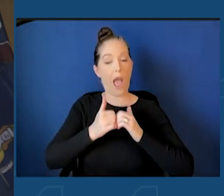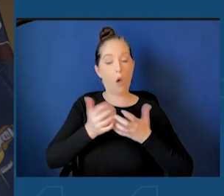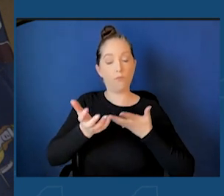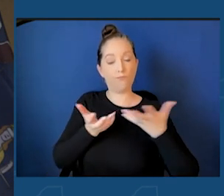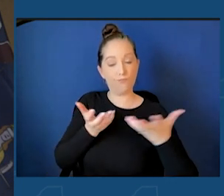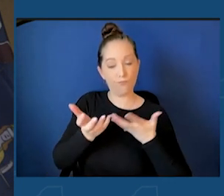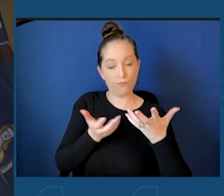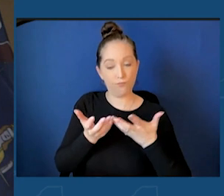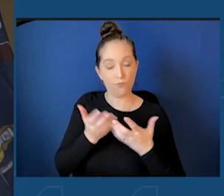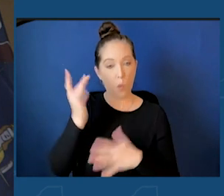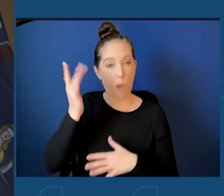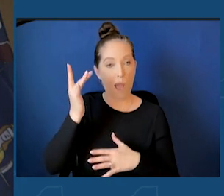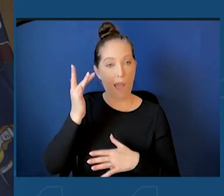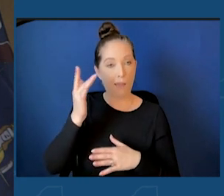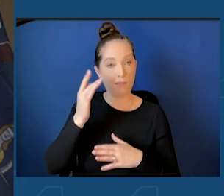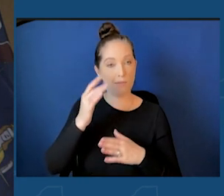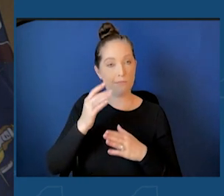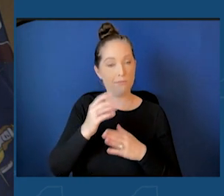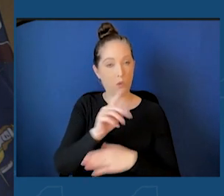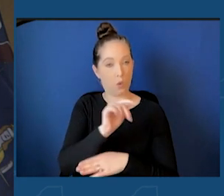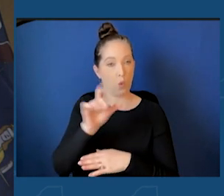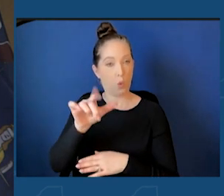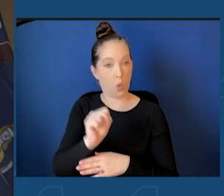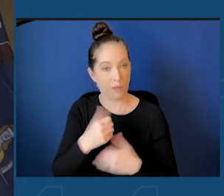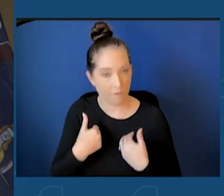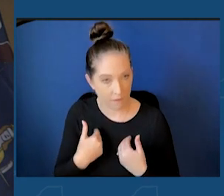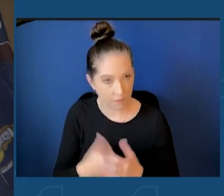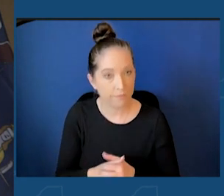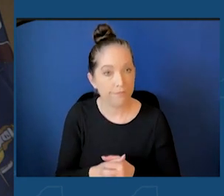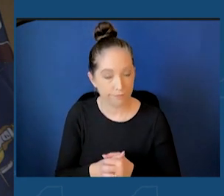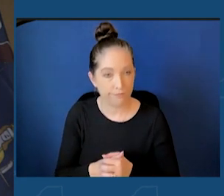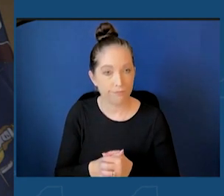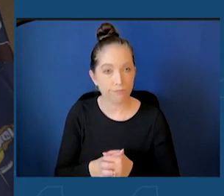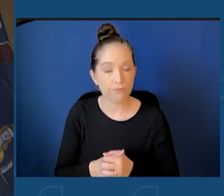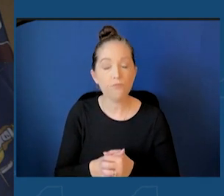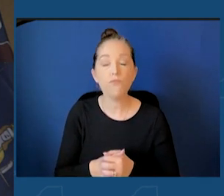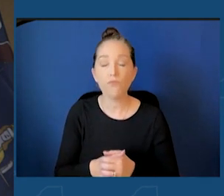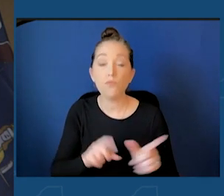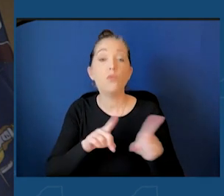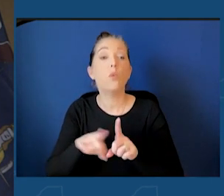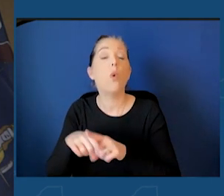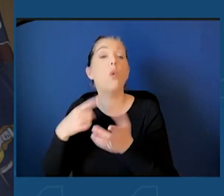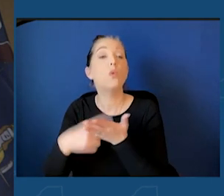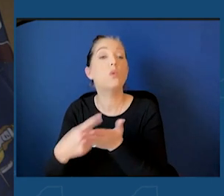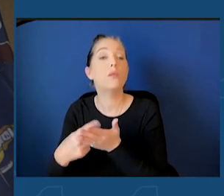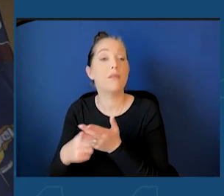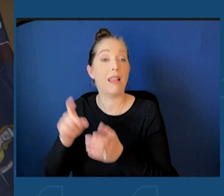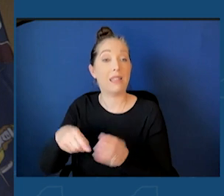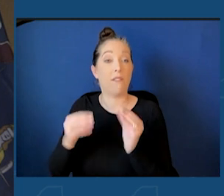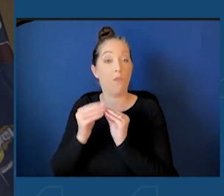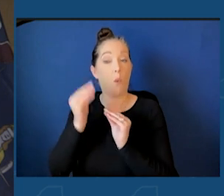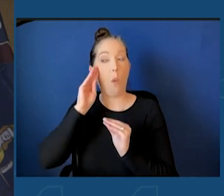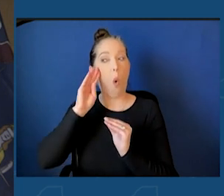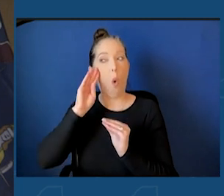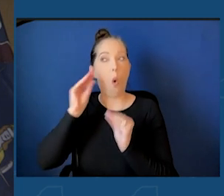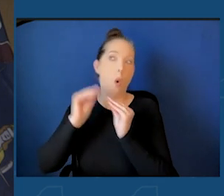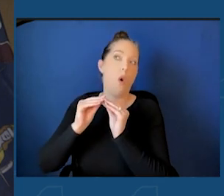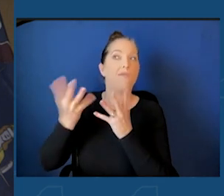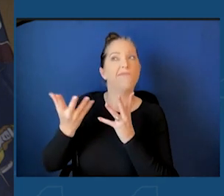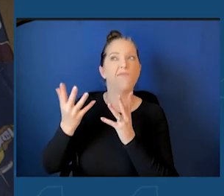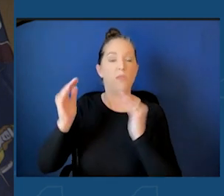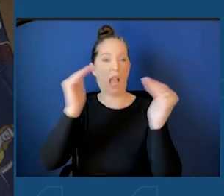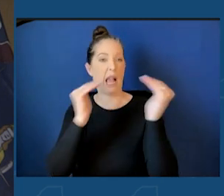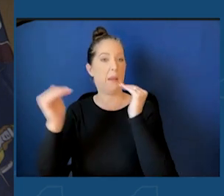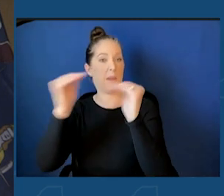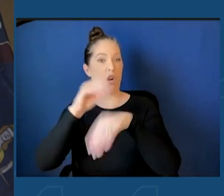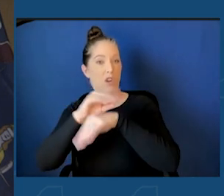time. We also talked about, in our group, about the need for more peer counselors, right? Young people are all shaking